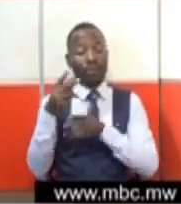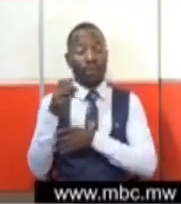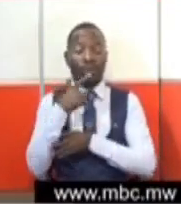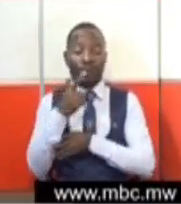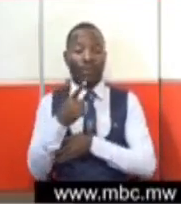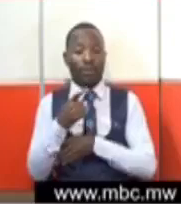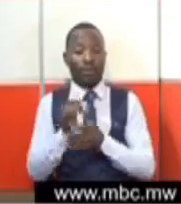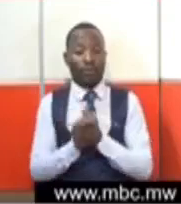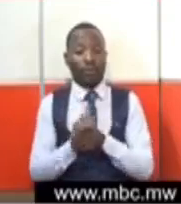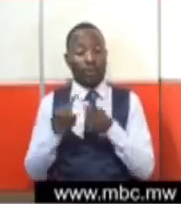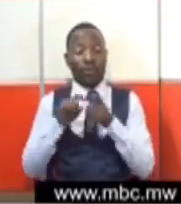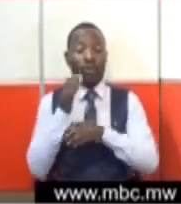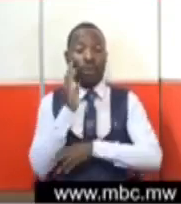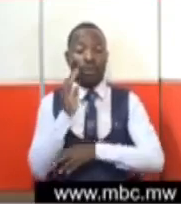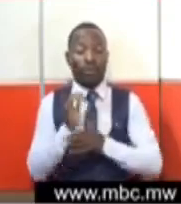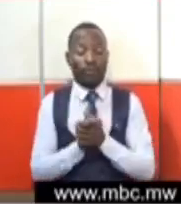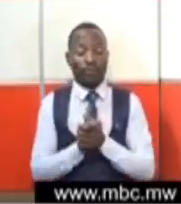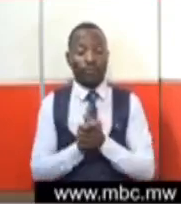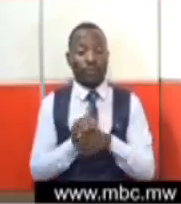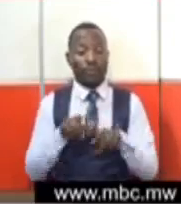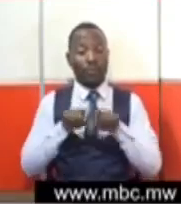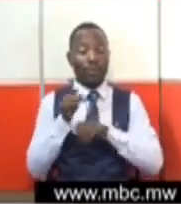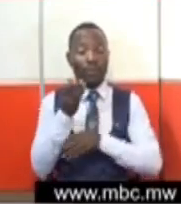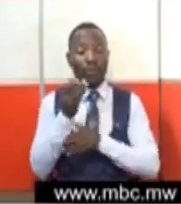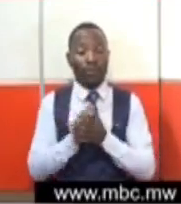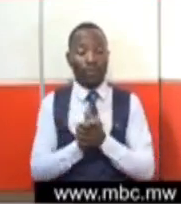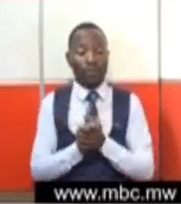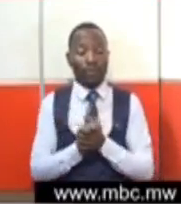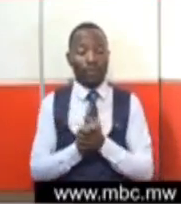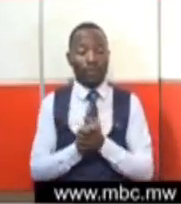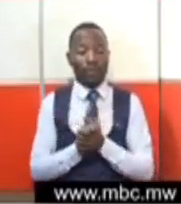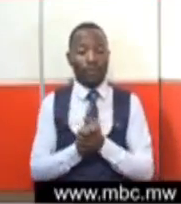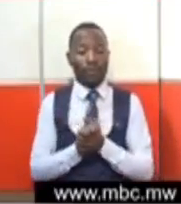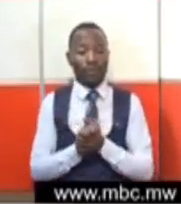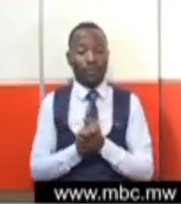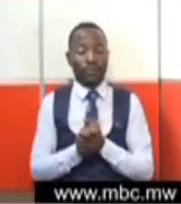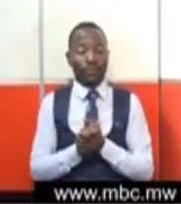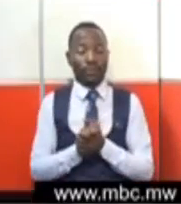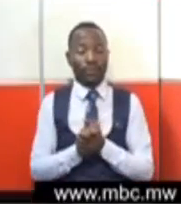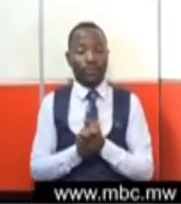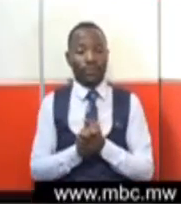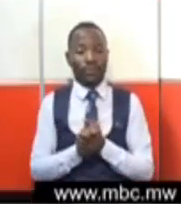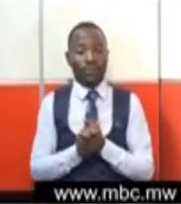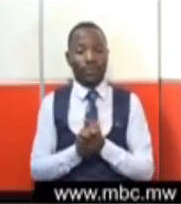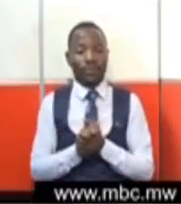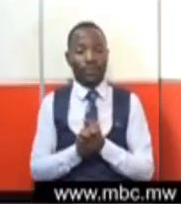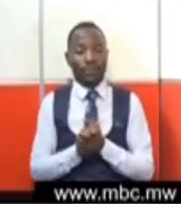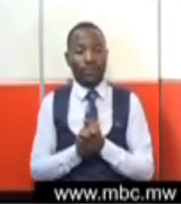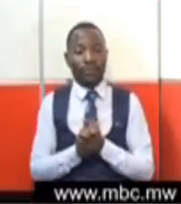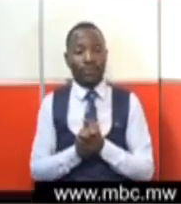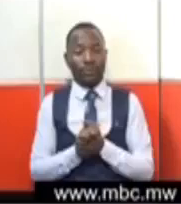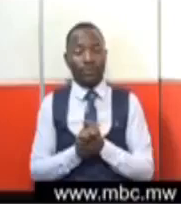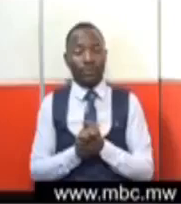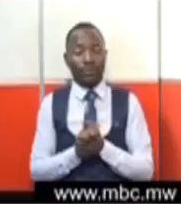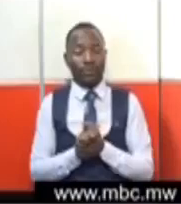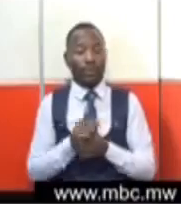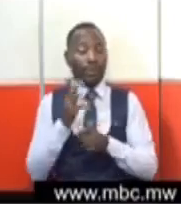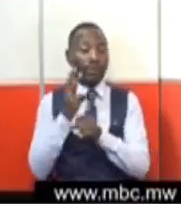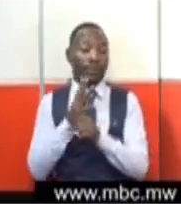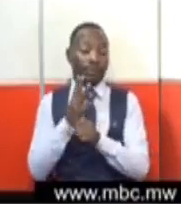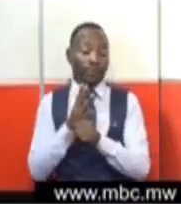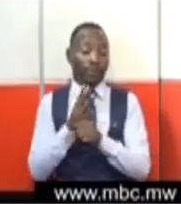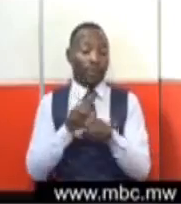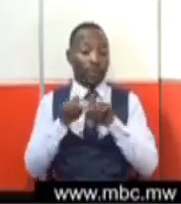towards the newly established National Division League. Norbert Jameson has details. The three-year deal will run from next